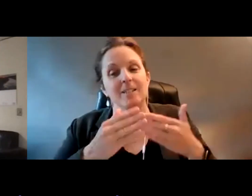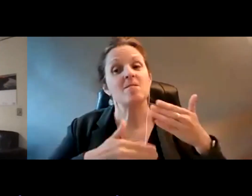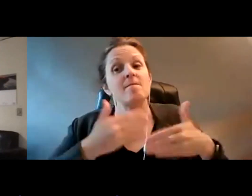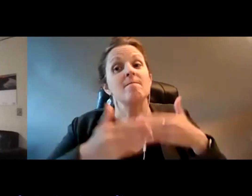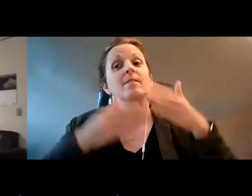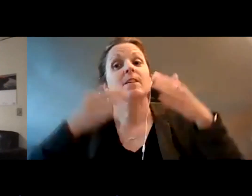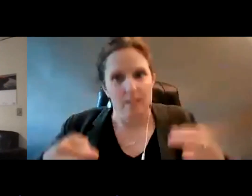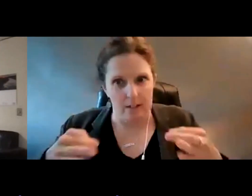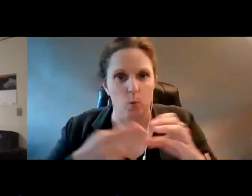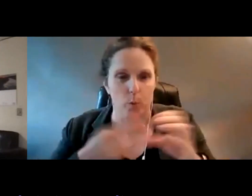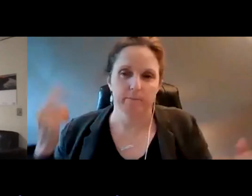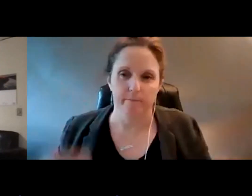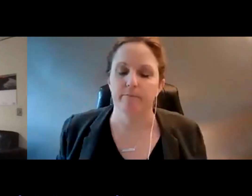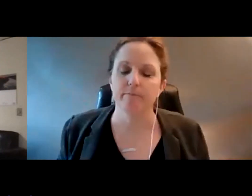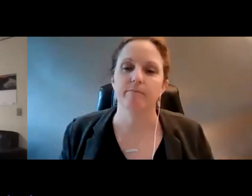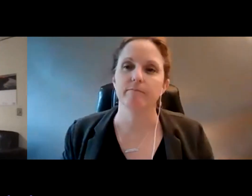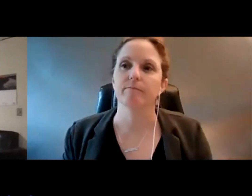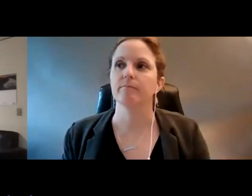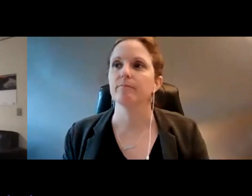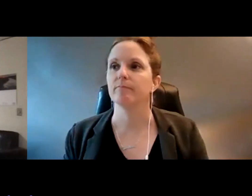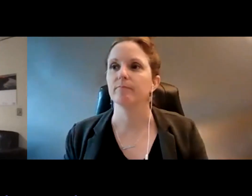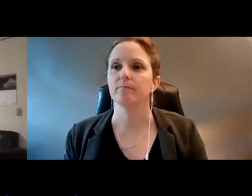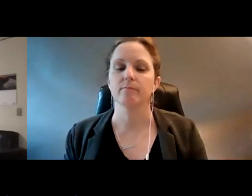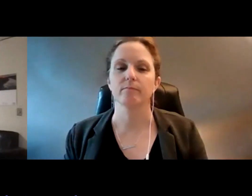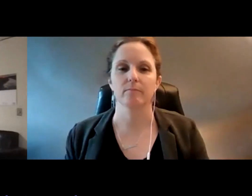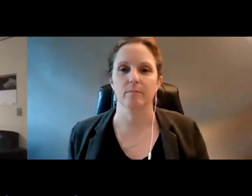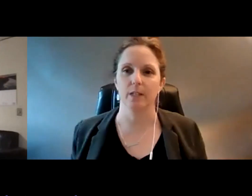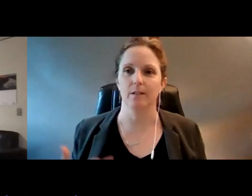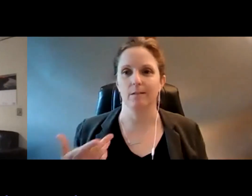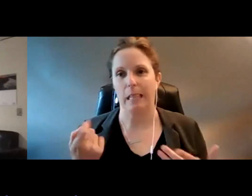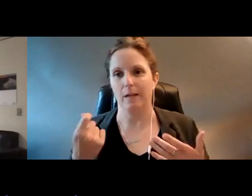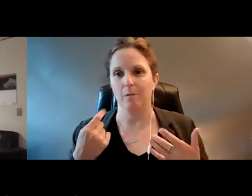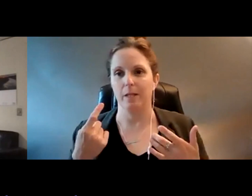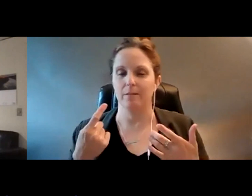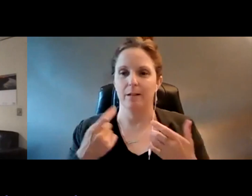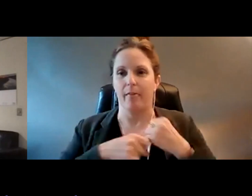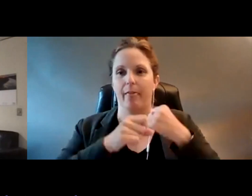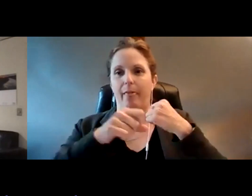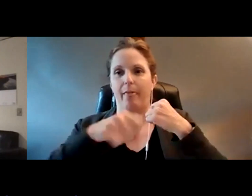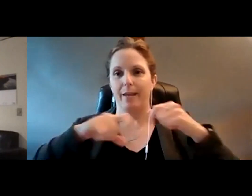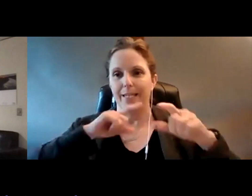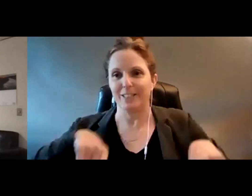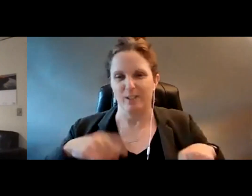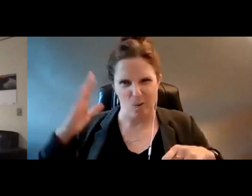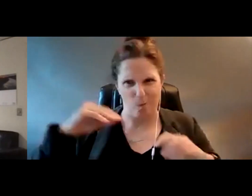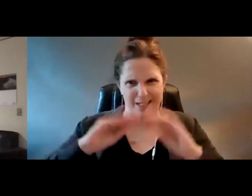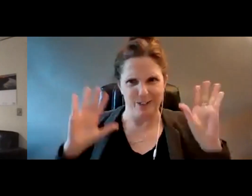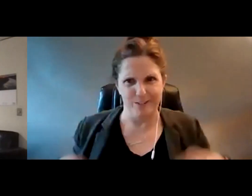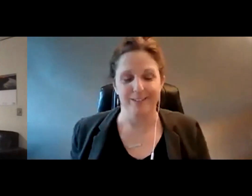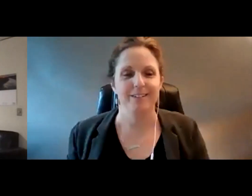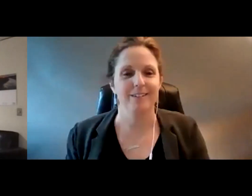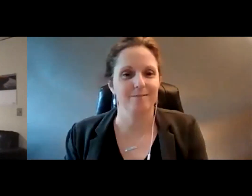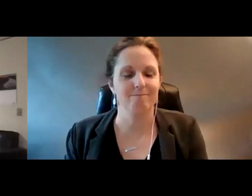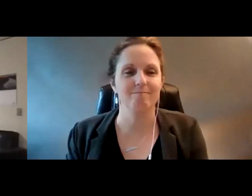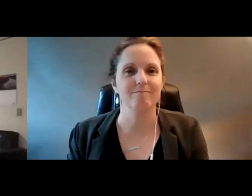the use of medication even before being necessarily ready to quit, that both of those actually